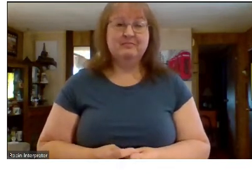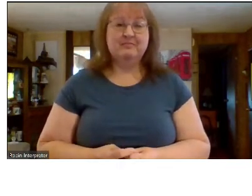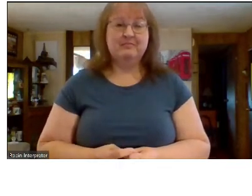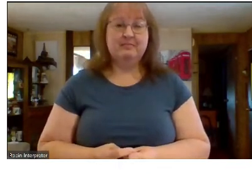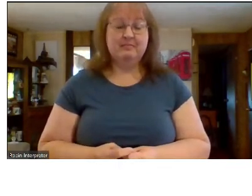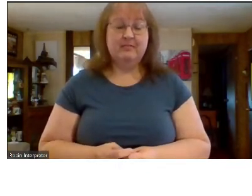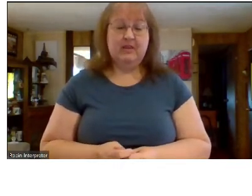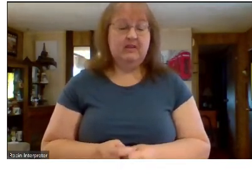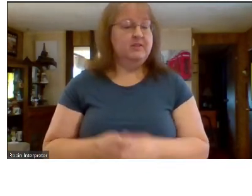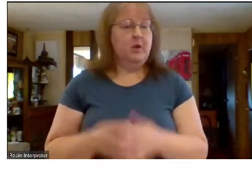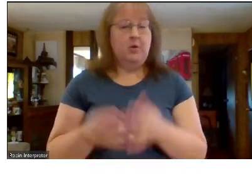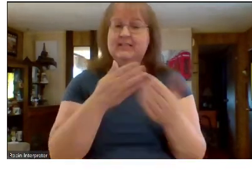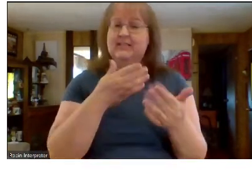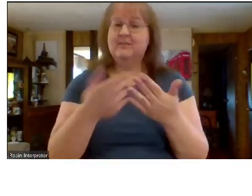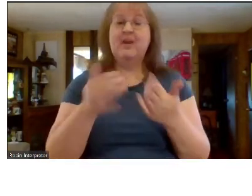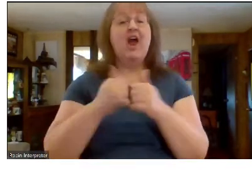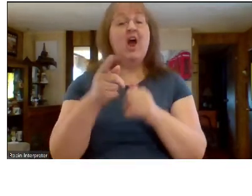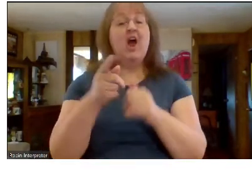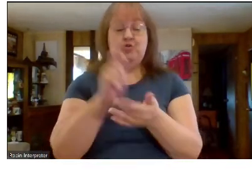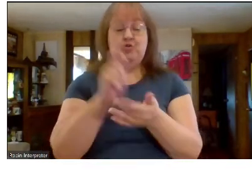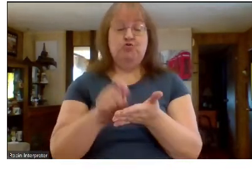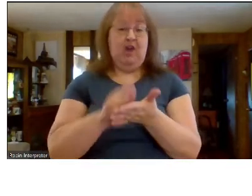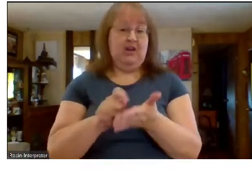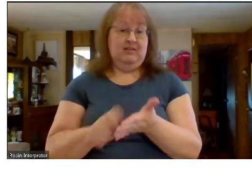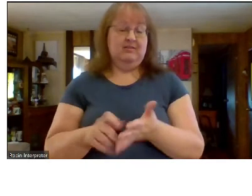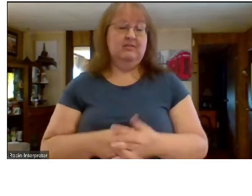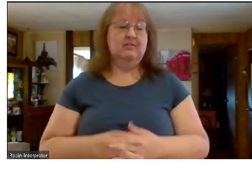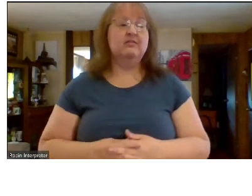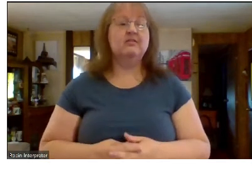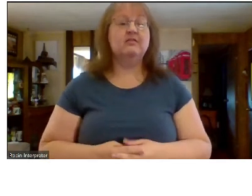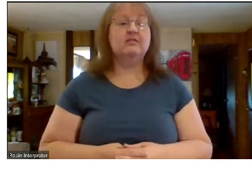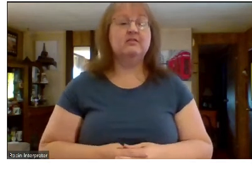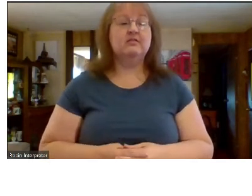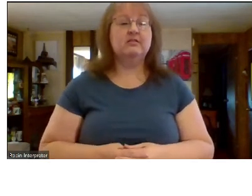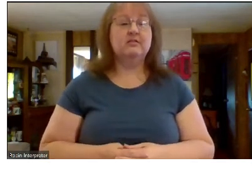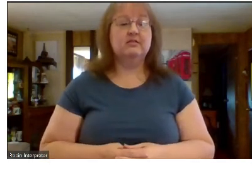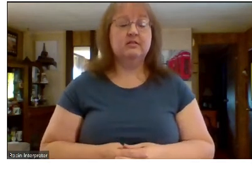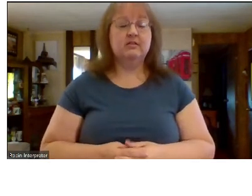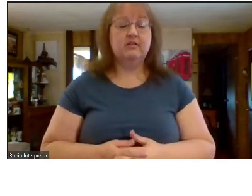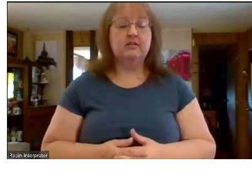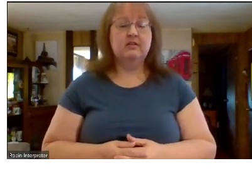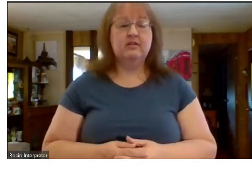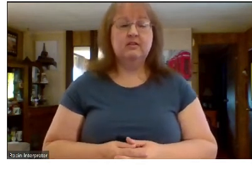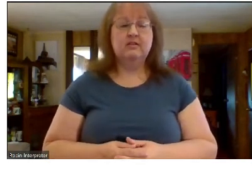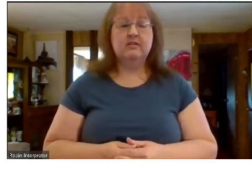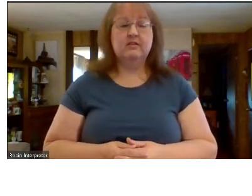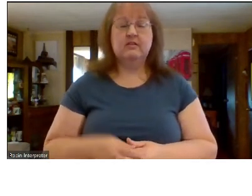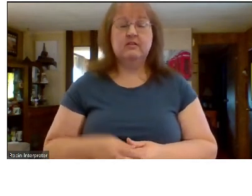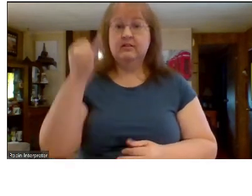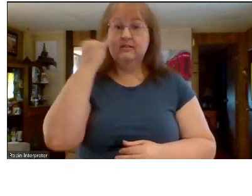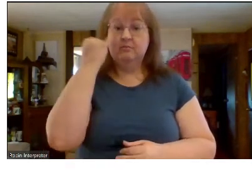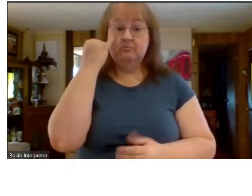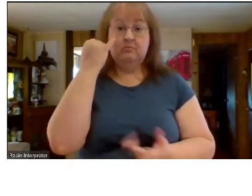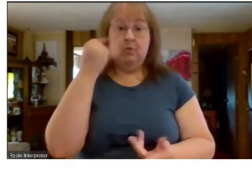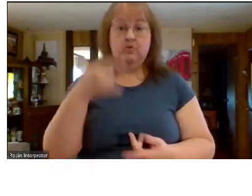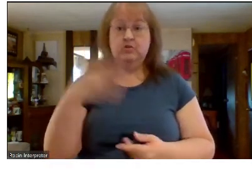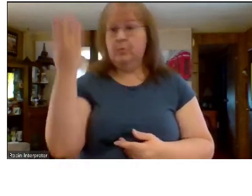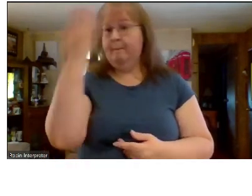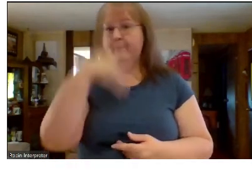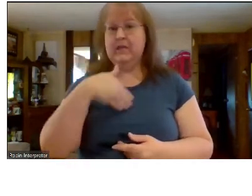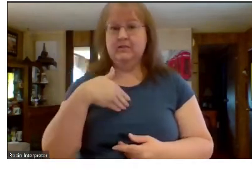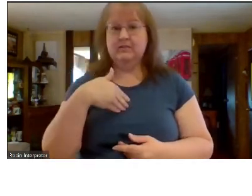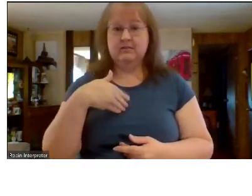That matches. Okay? It's the same thing. It doesn't matter how you write it. One other thing, what if you